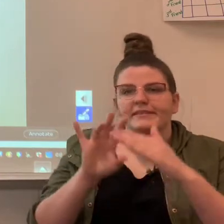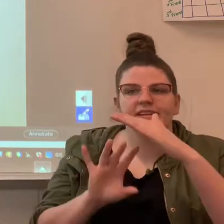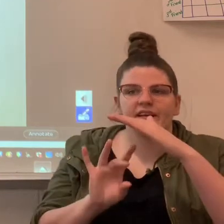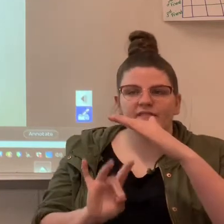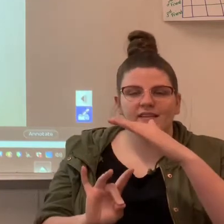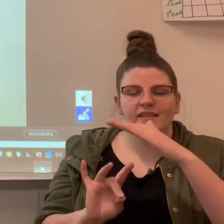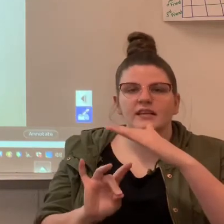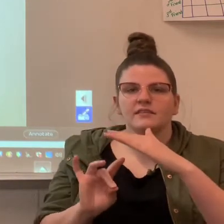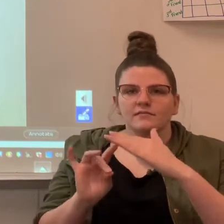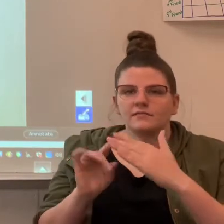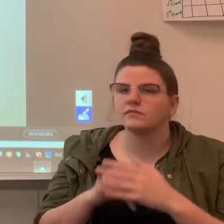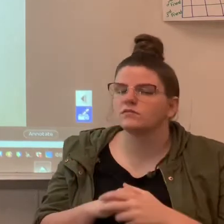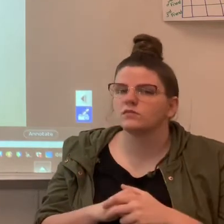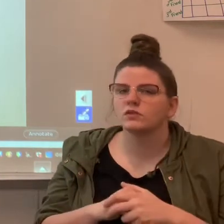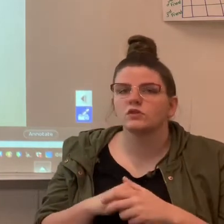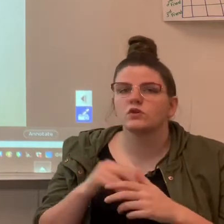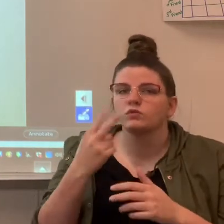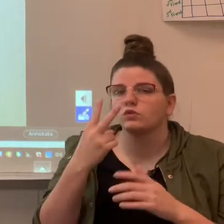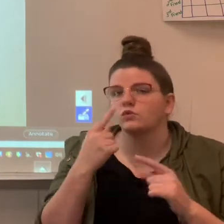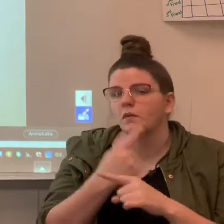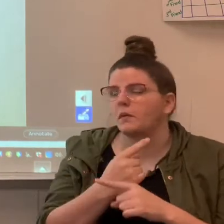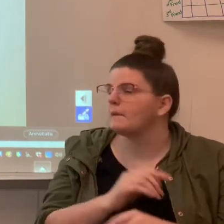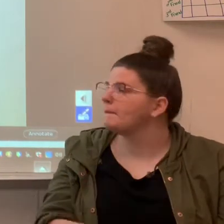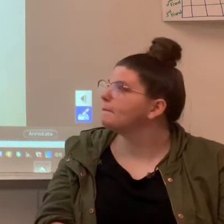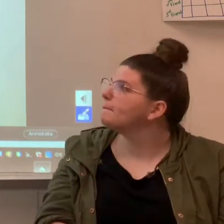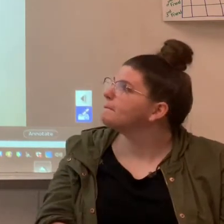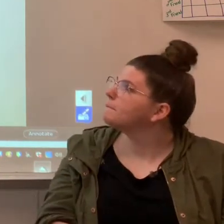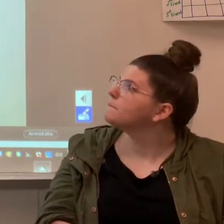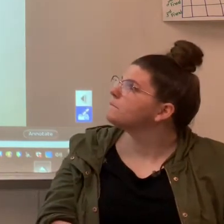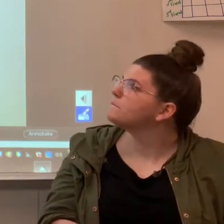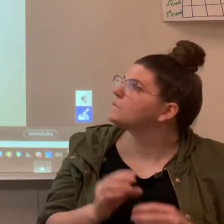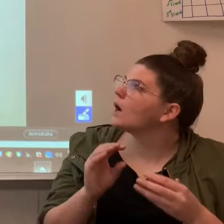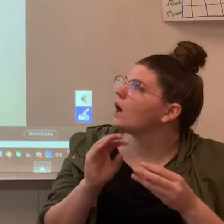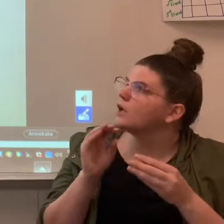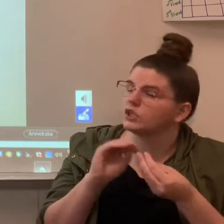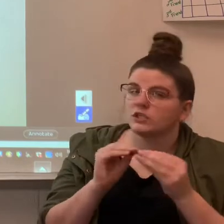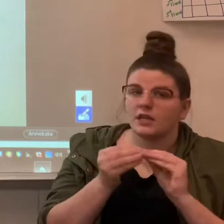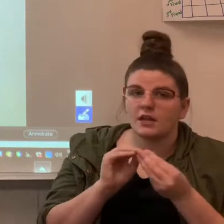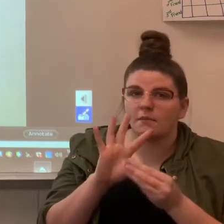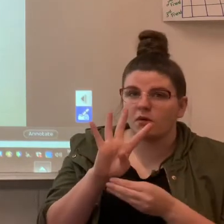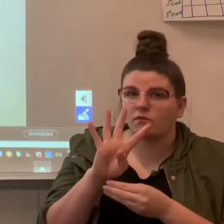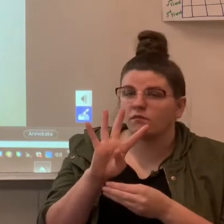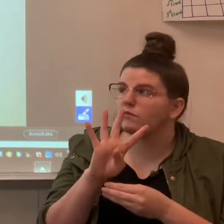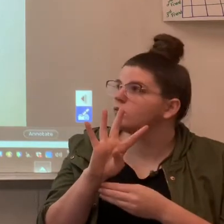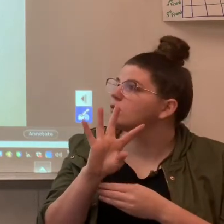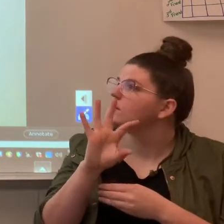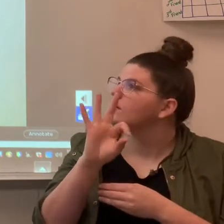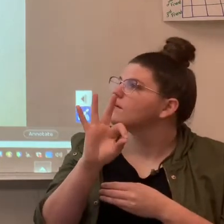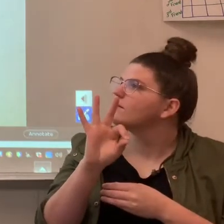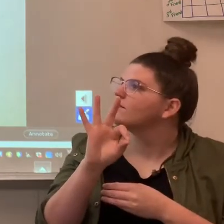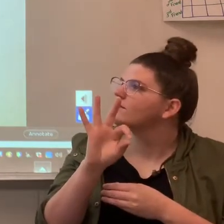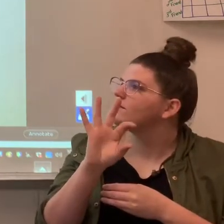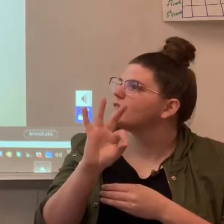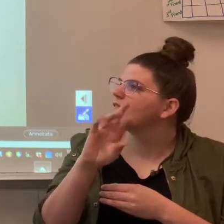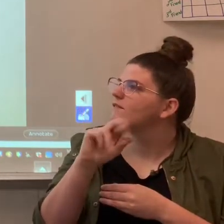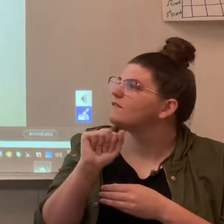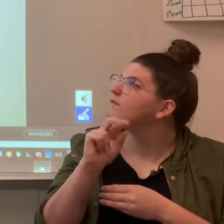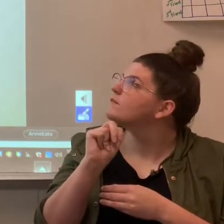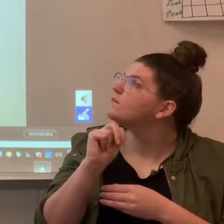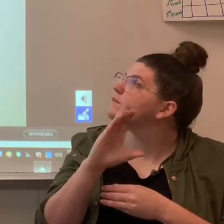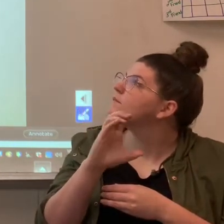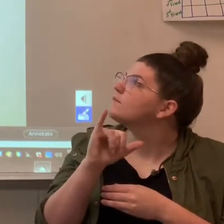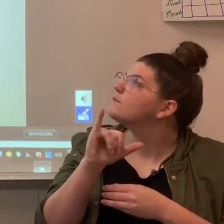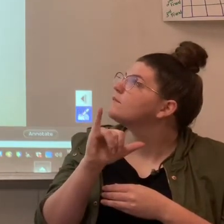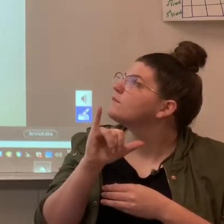2 that are correct on that one. Over here to number 4, Francis has